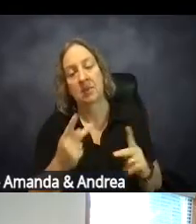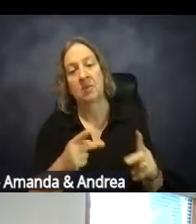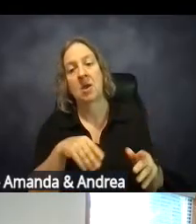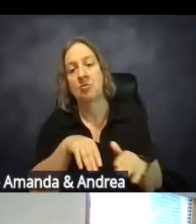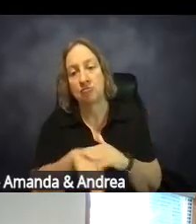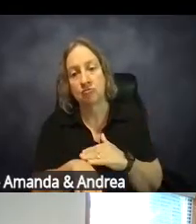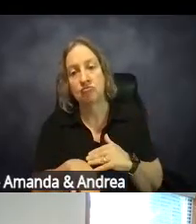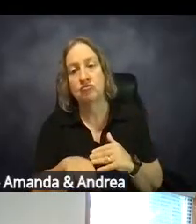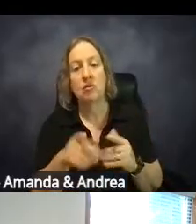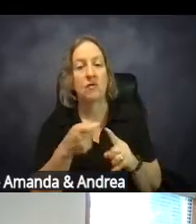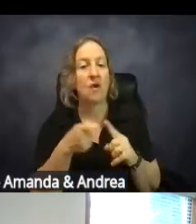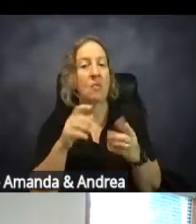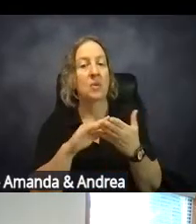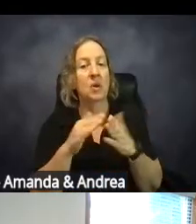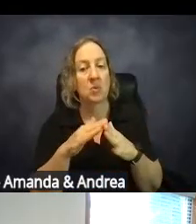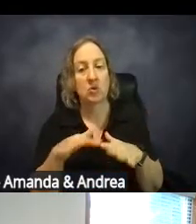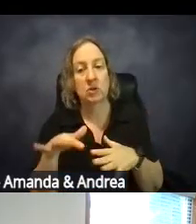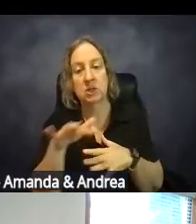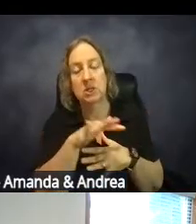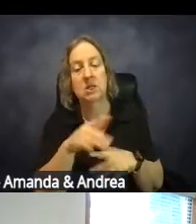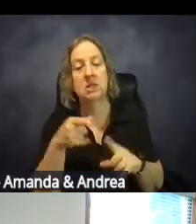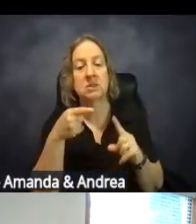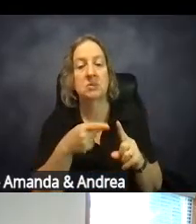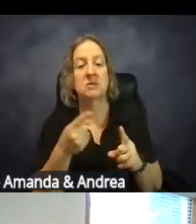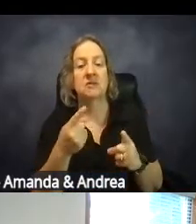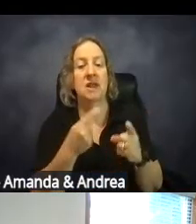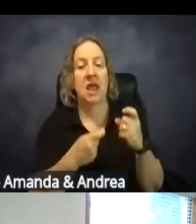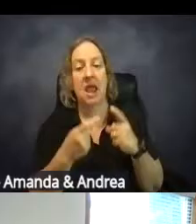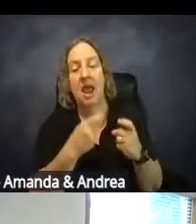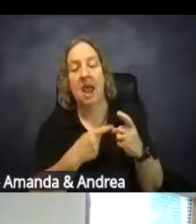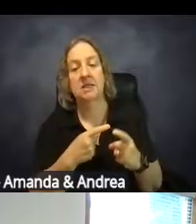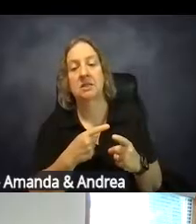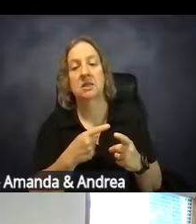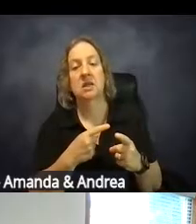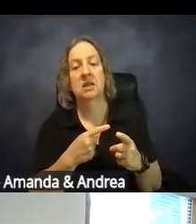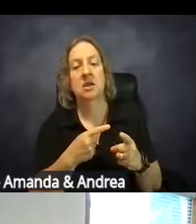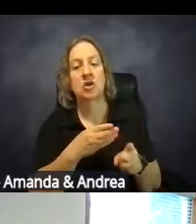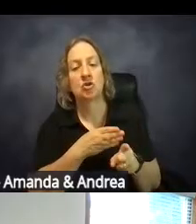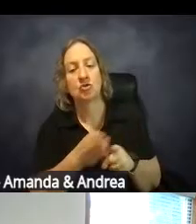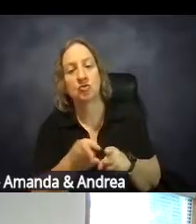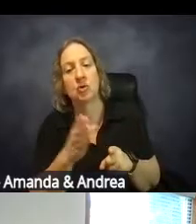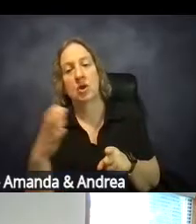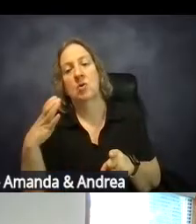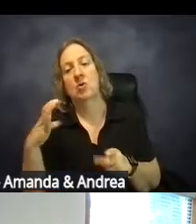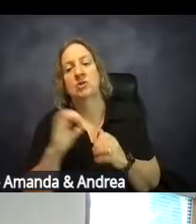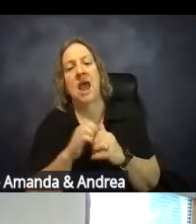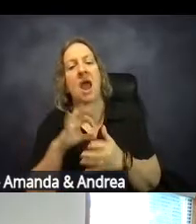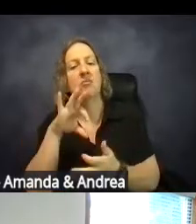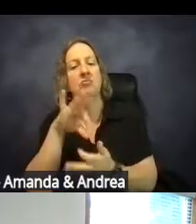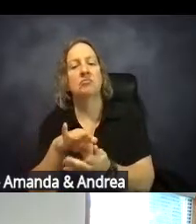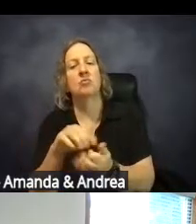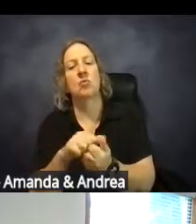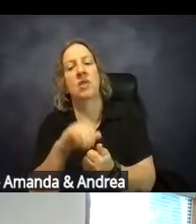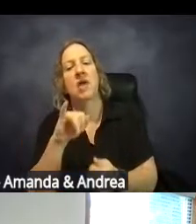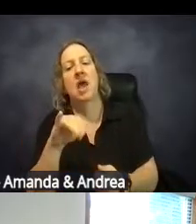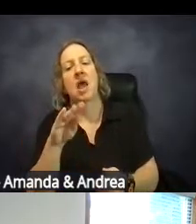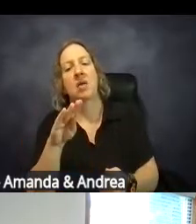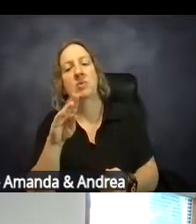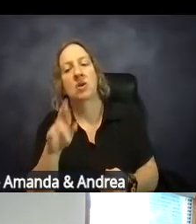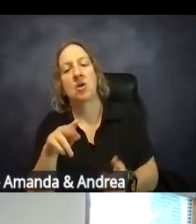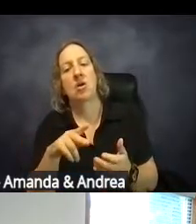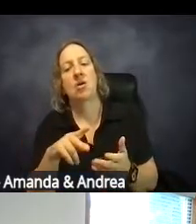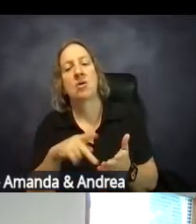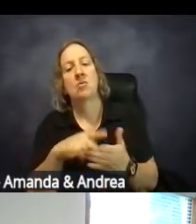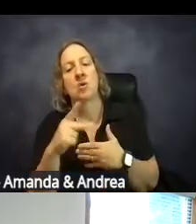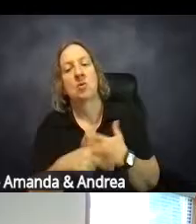out of the community, specifically asking the career coaches, how can they get connected with the IBR program? They want to work on